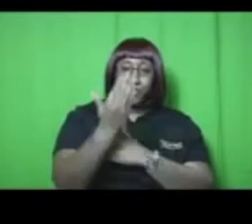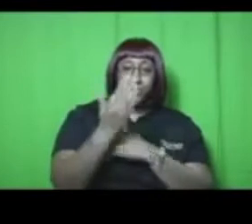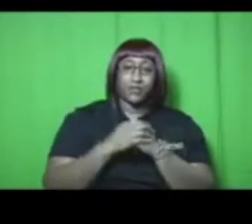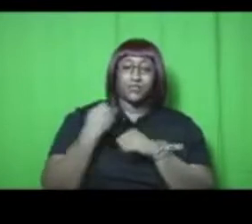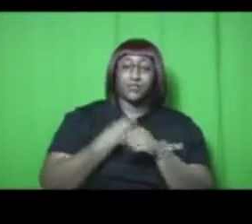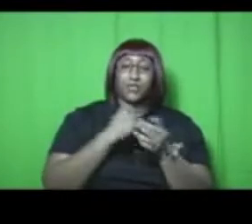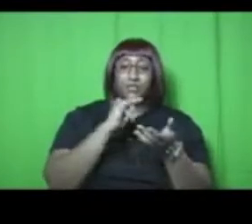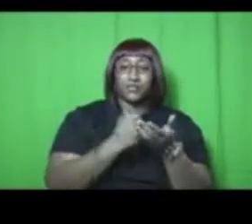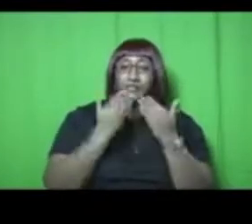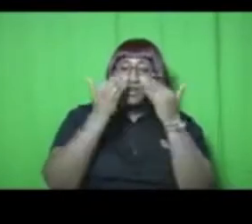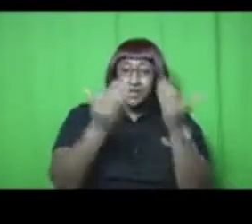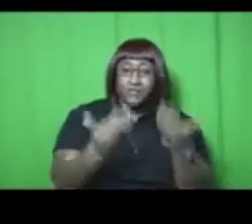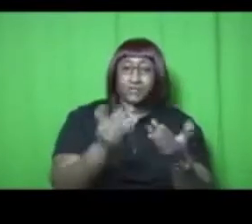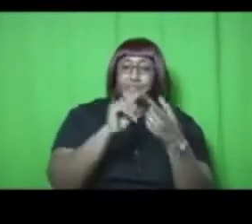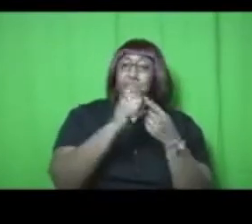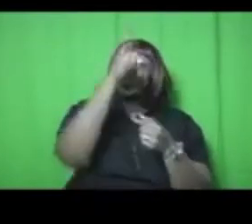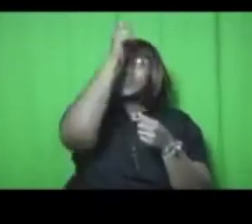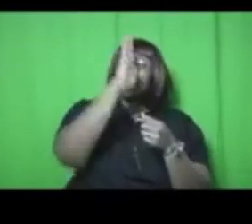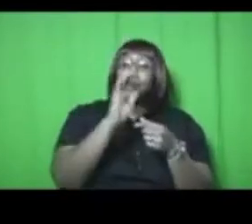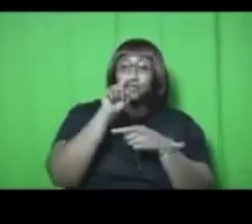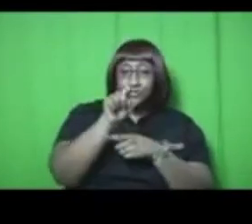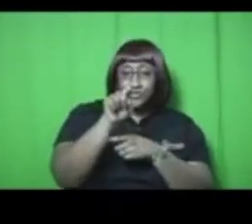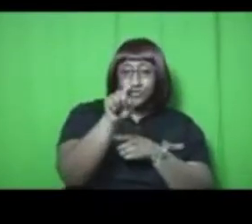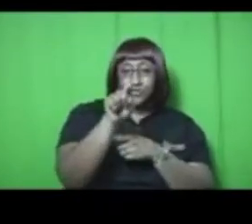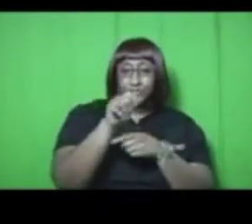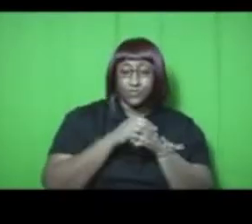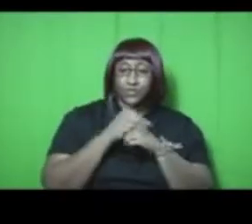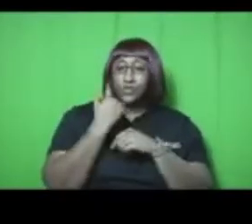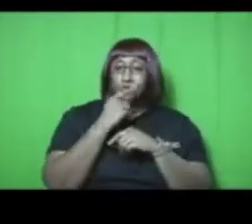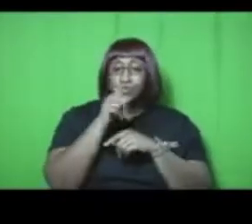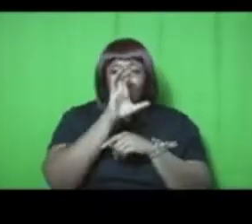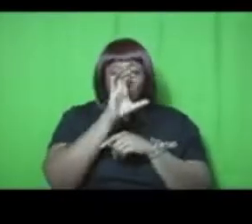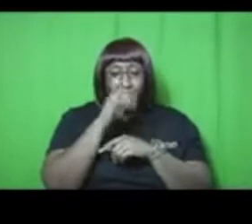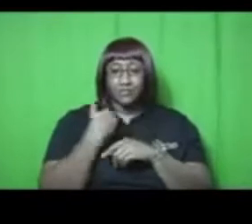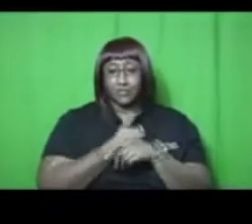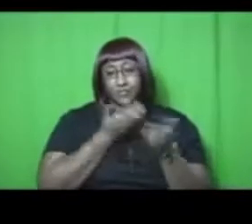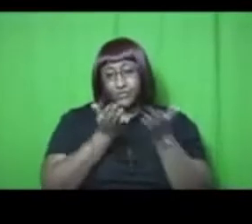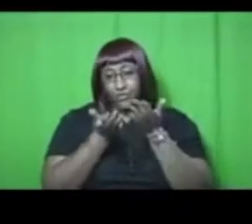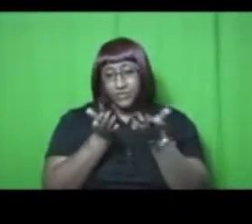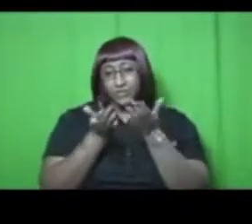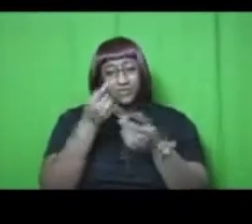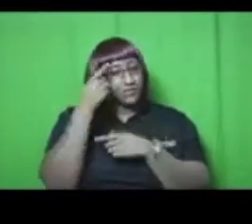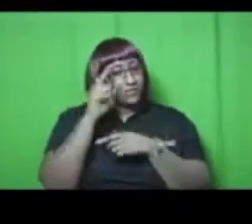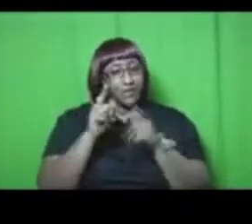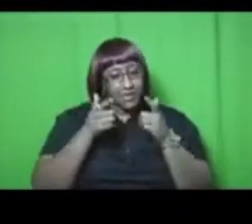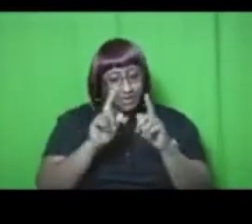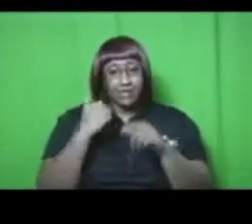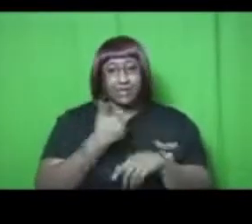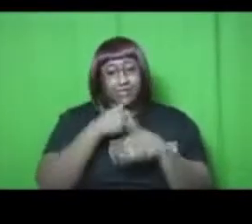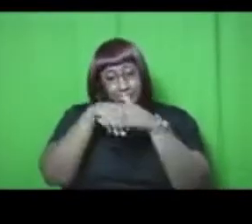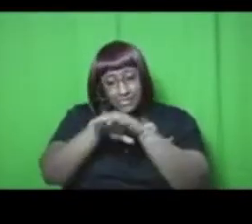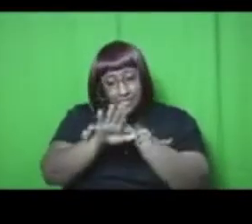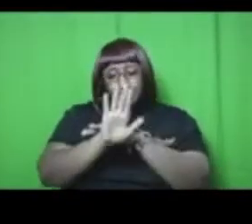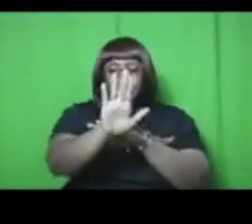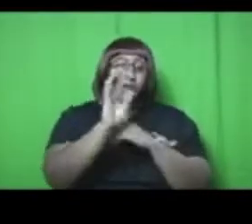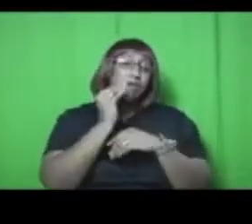just are thankful to God and to you, those of you who are viewing our services, for allowing us into your